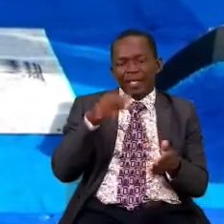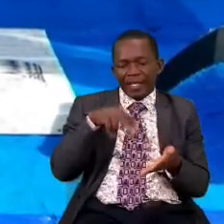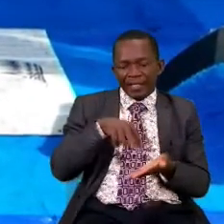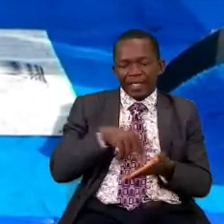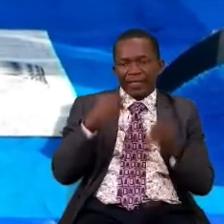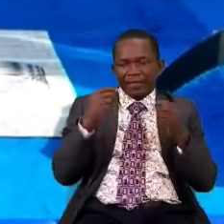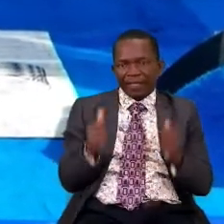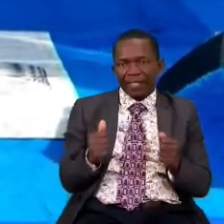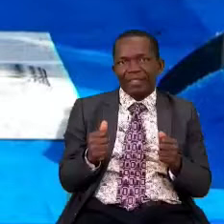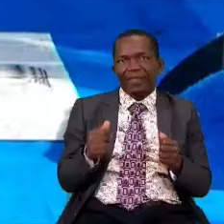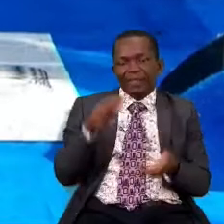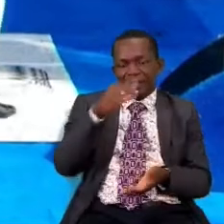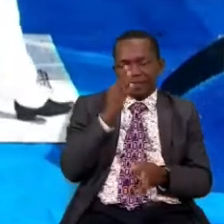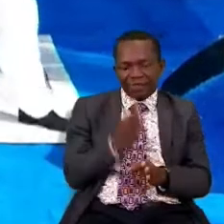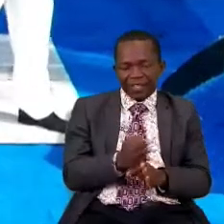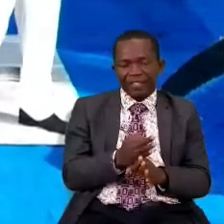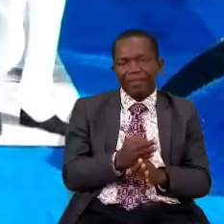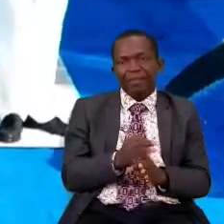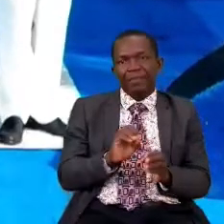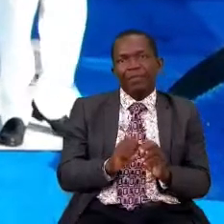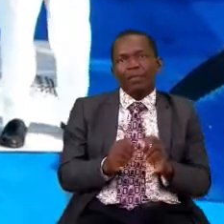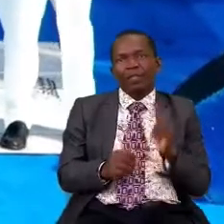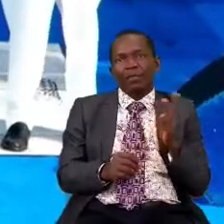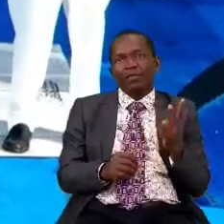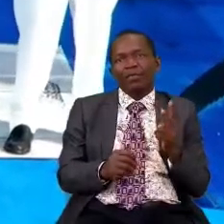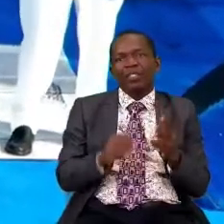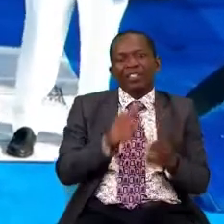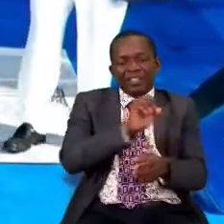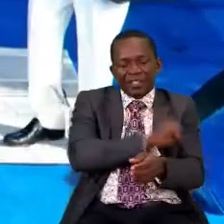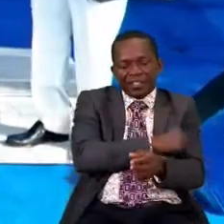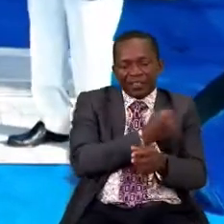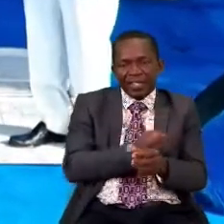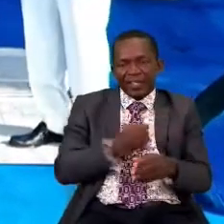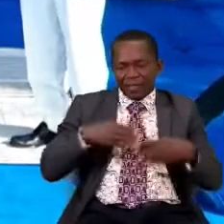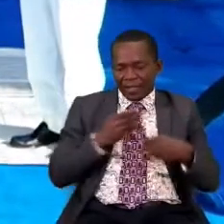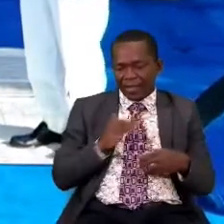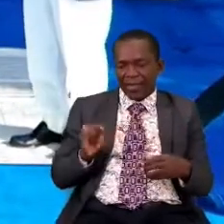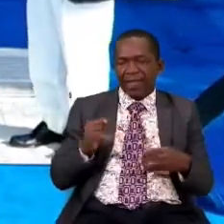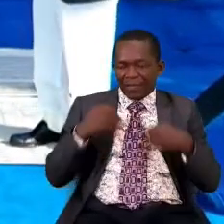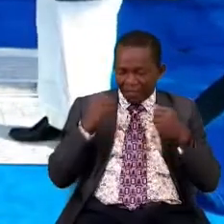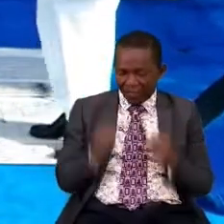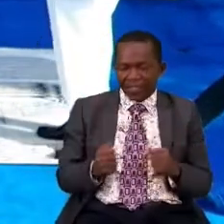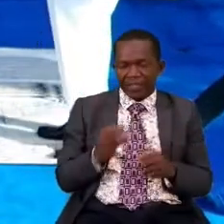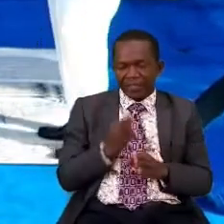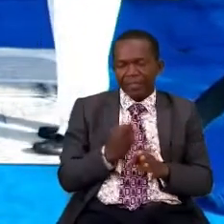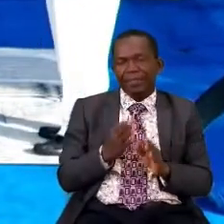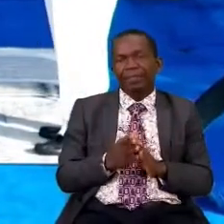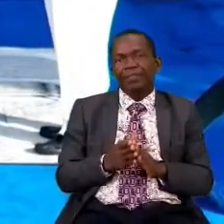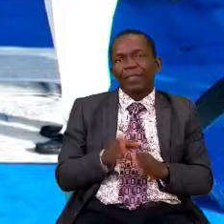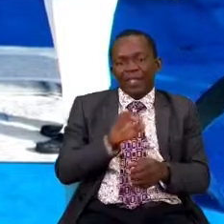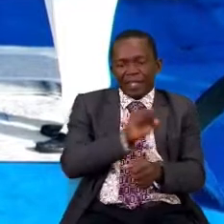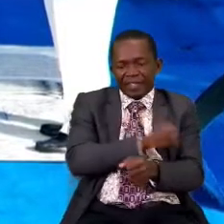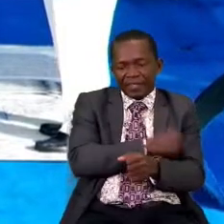strengthens us. How? The word of promise, the word of power, the word he has